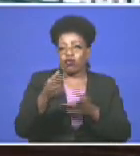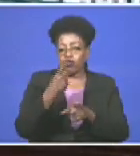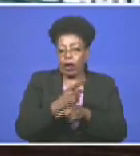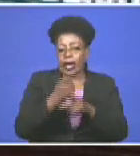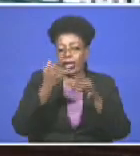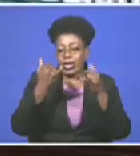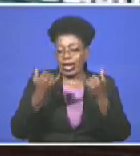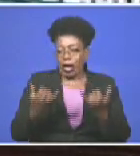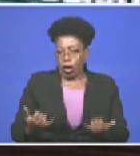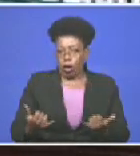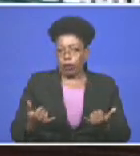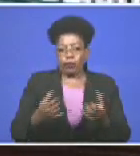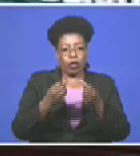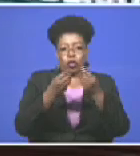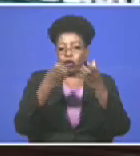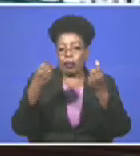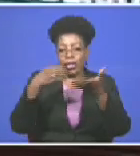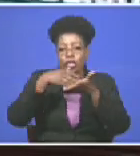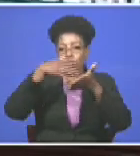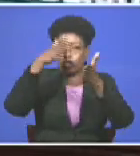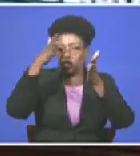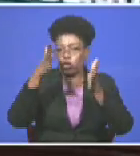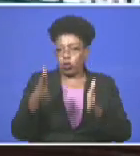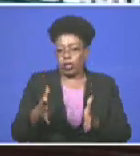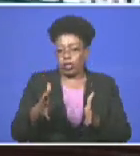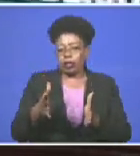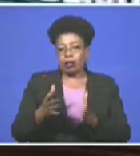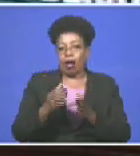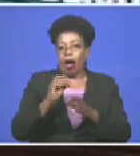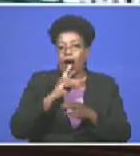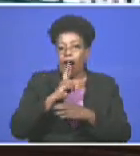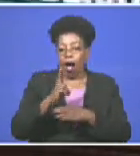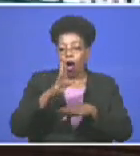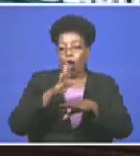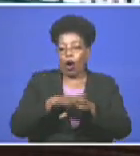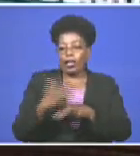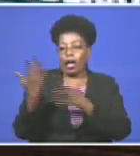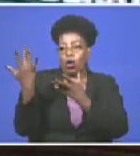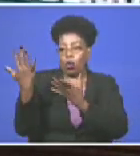where, unfortunately, too many of our students are placed on a waiting list,